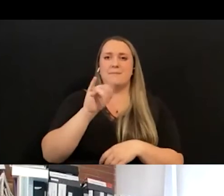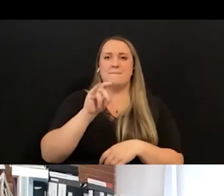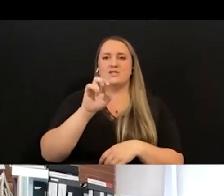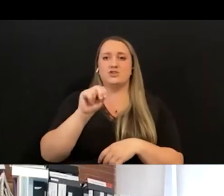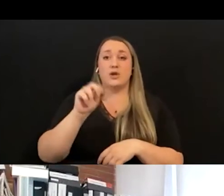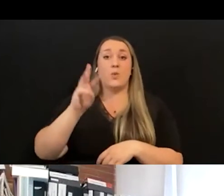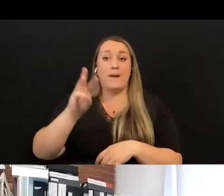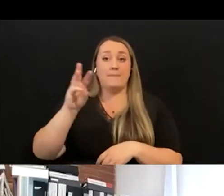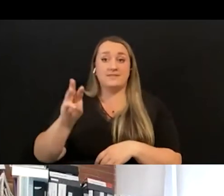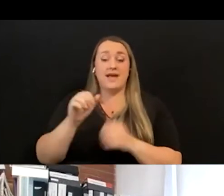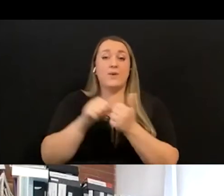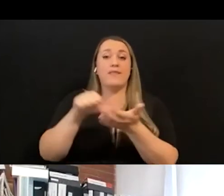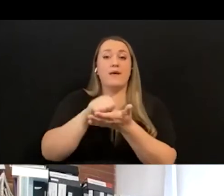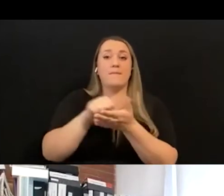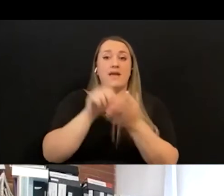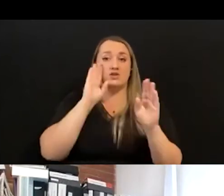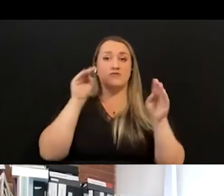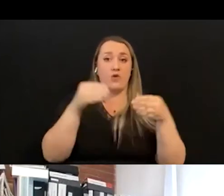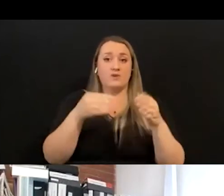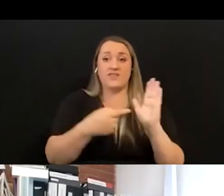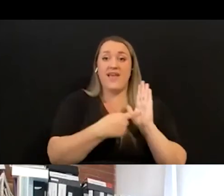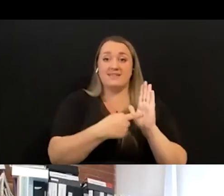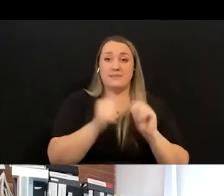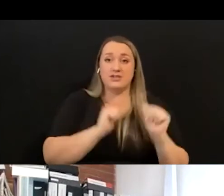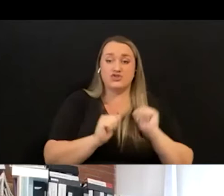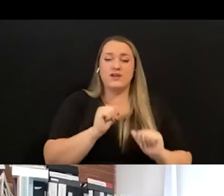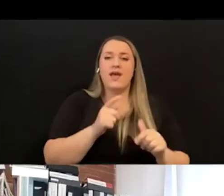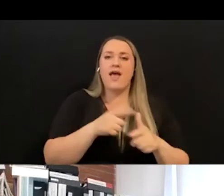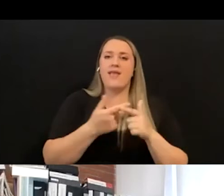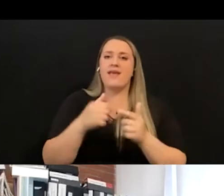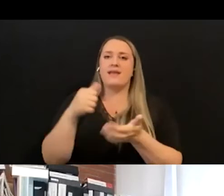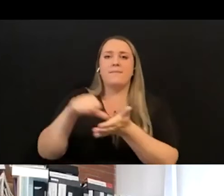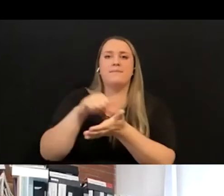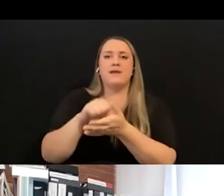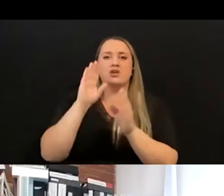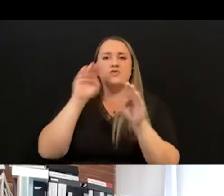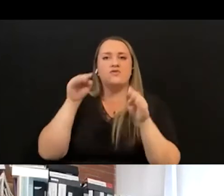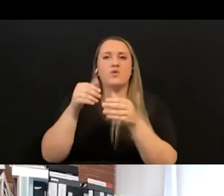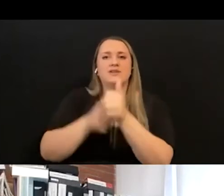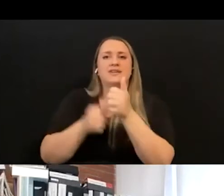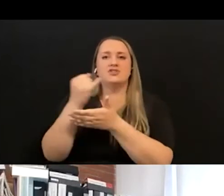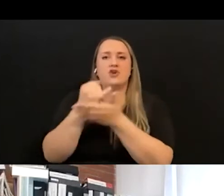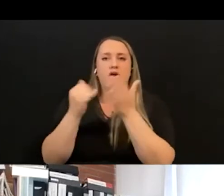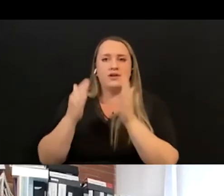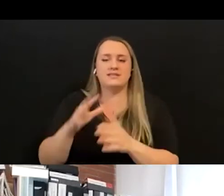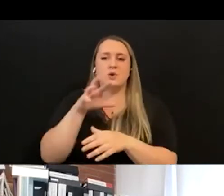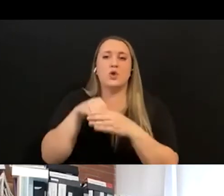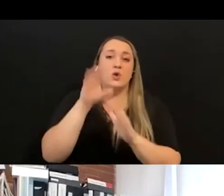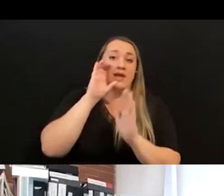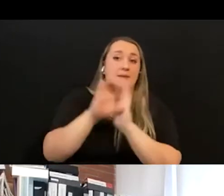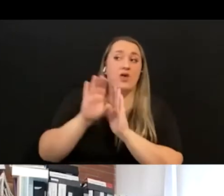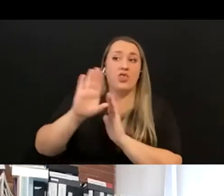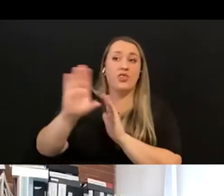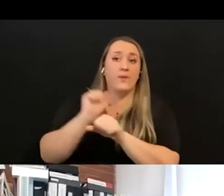page dedicated, an overview of the exhibition, and then a page dedicated to each artist in the exhibition, which included images of their artwork,